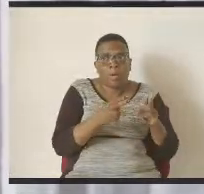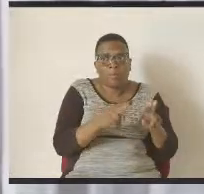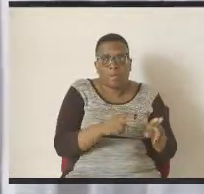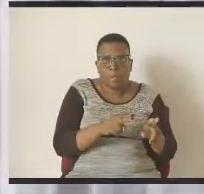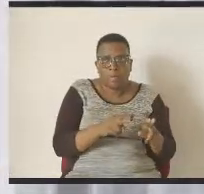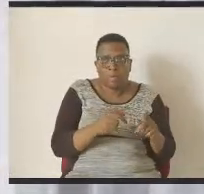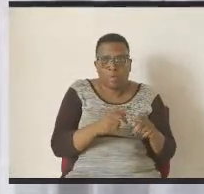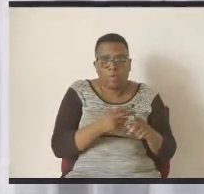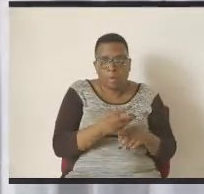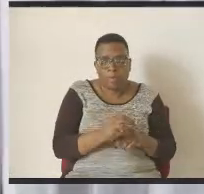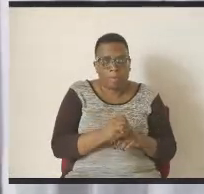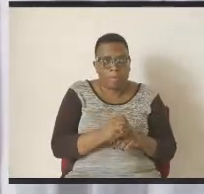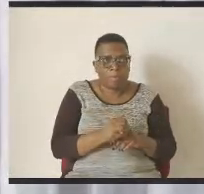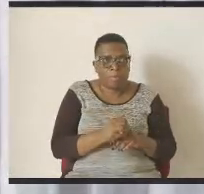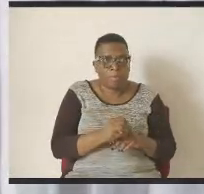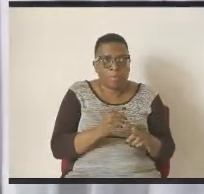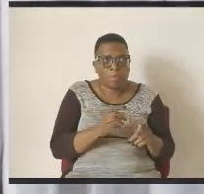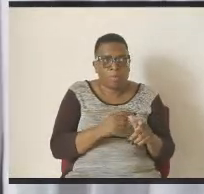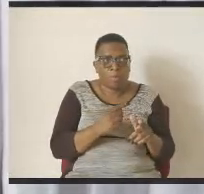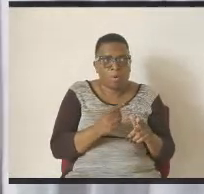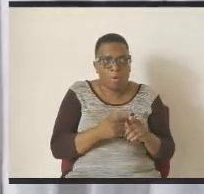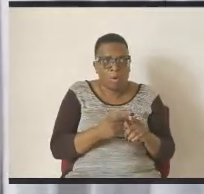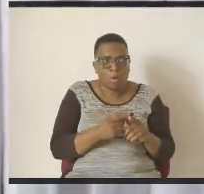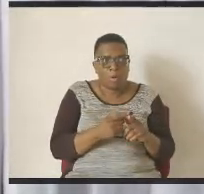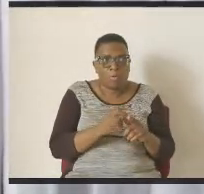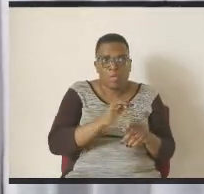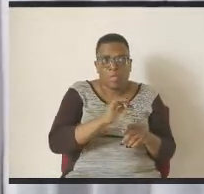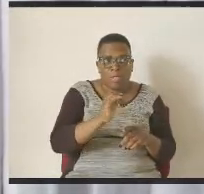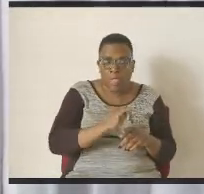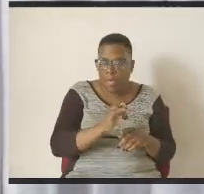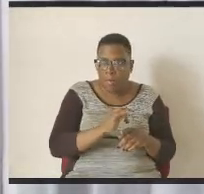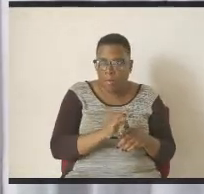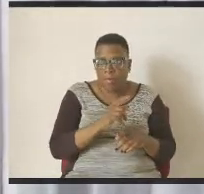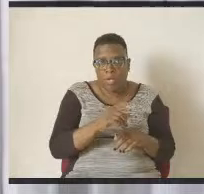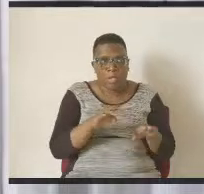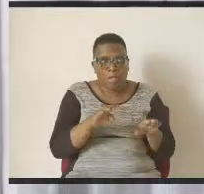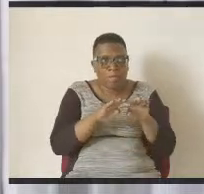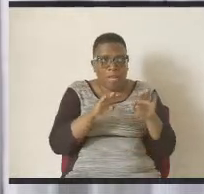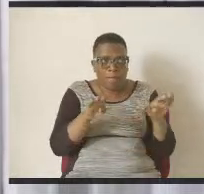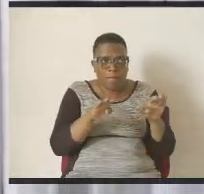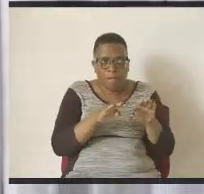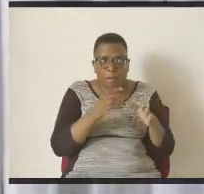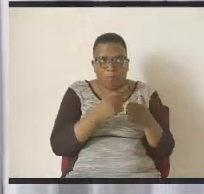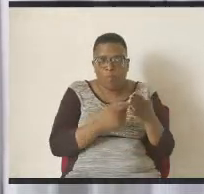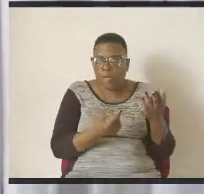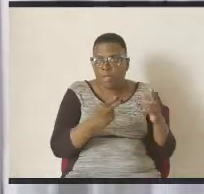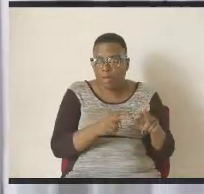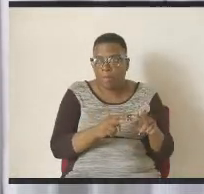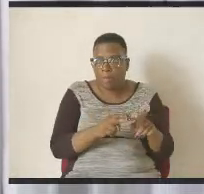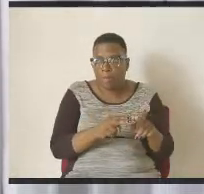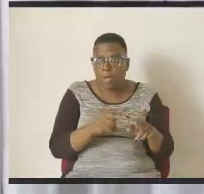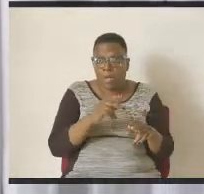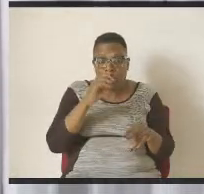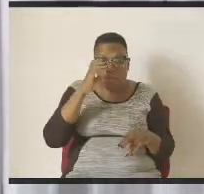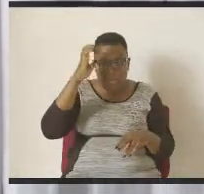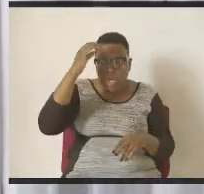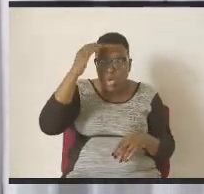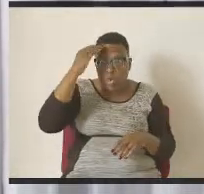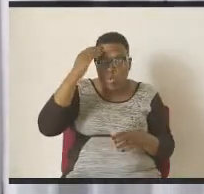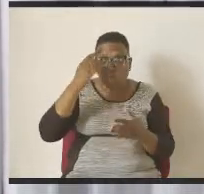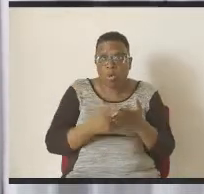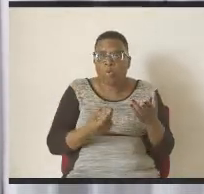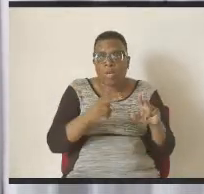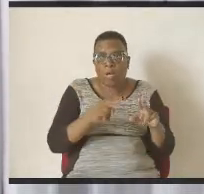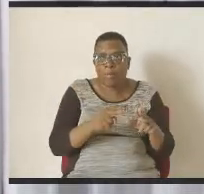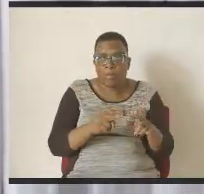could identify with and connect to his level of awareness, what he was experiencing, even the